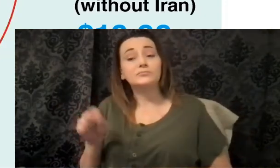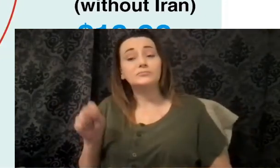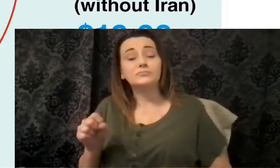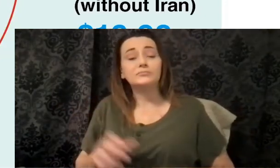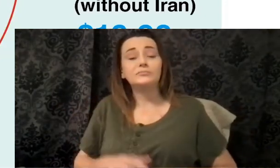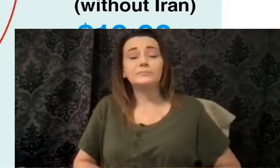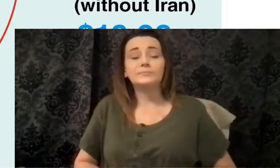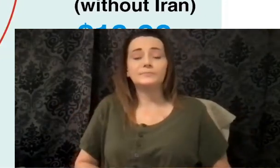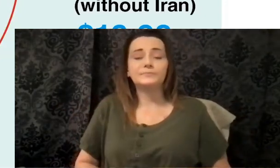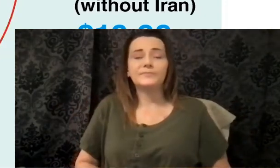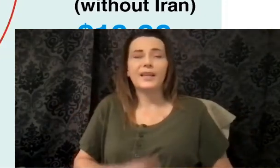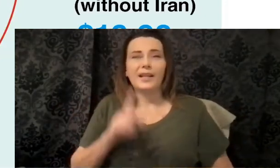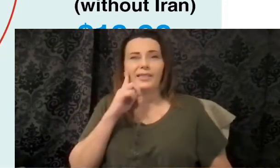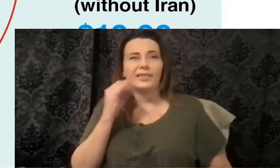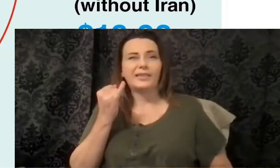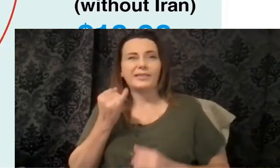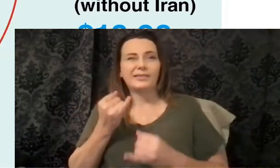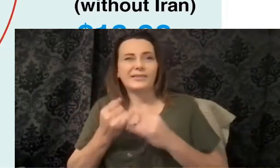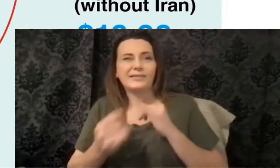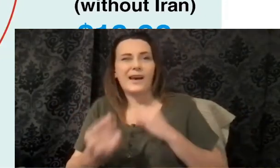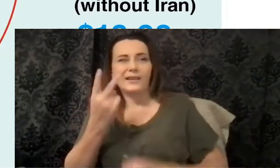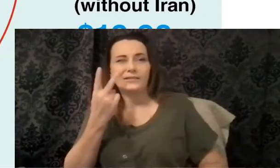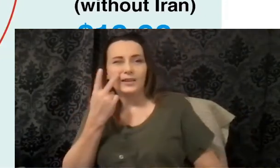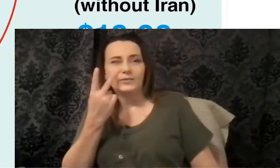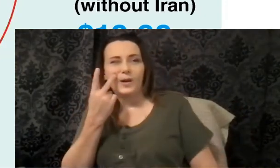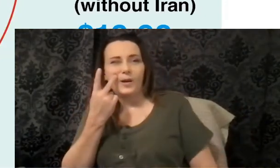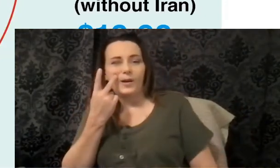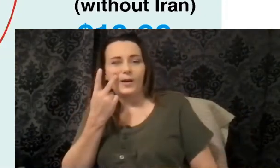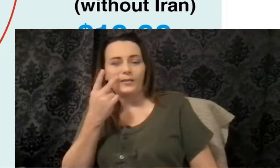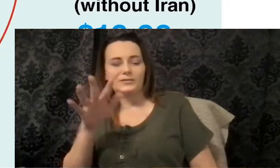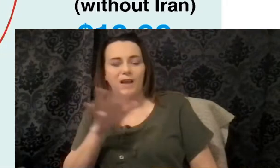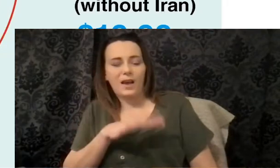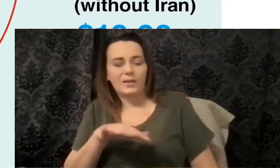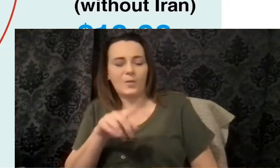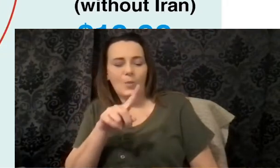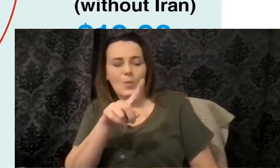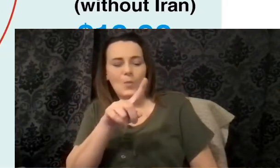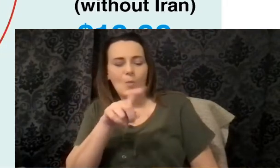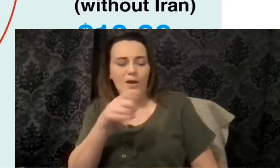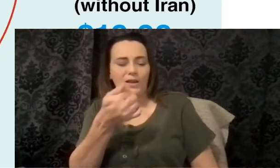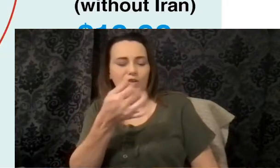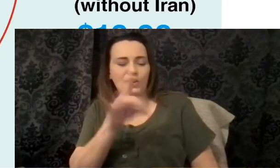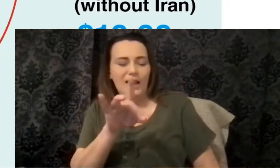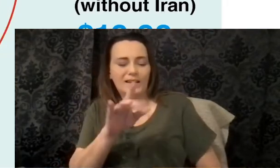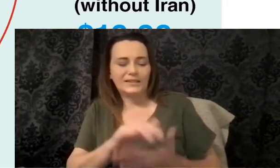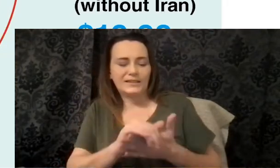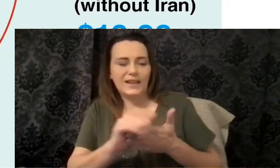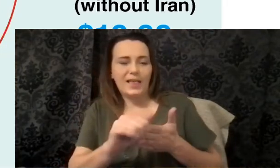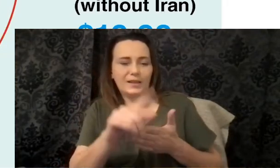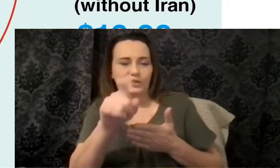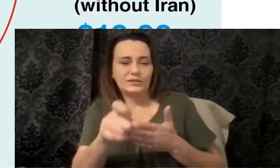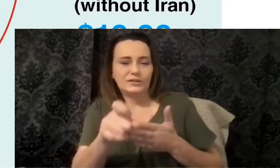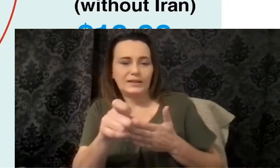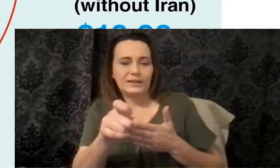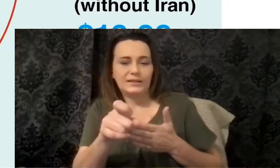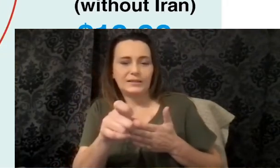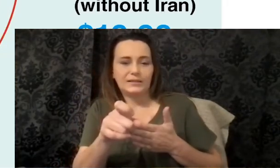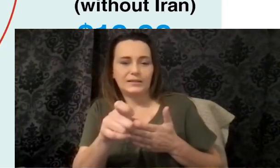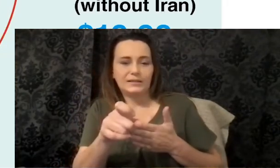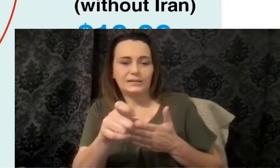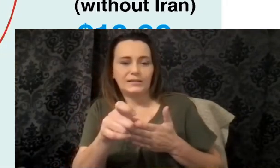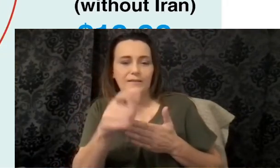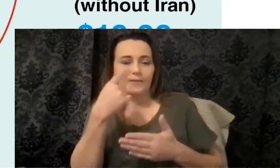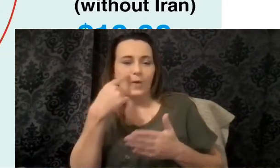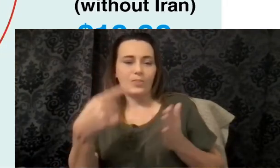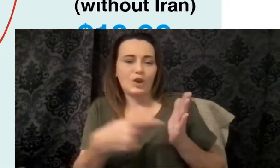I think the last graph I saw this, the last time it was like something like $118 were needed to cover the cost per meeting. So what